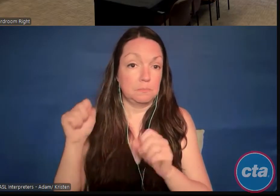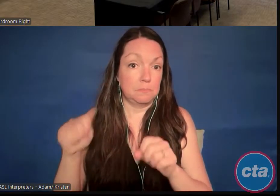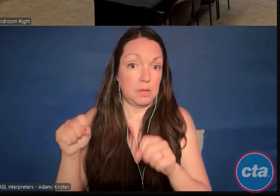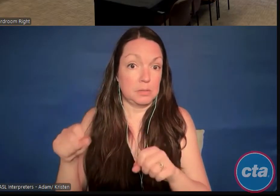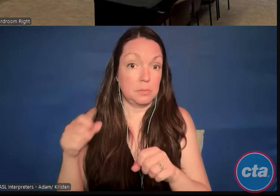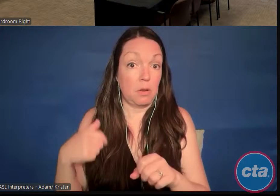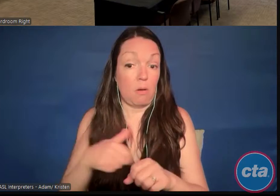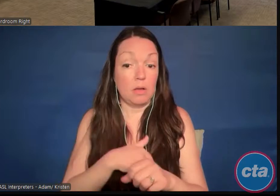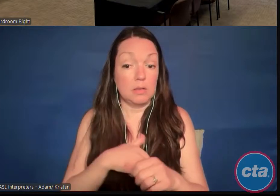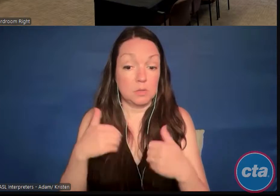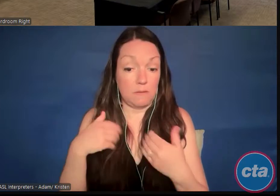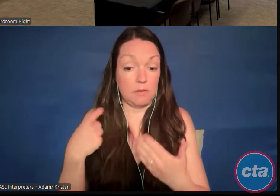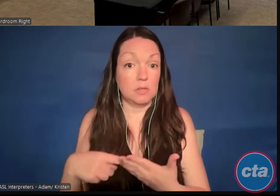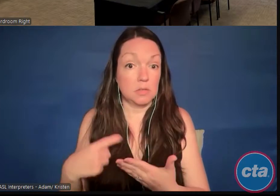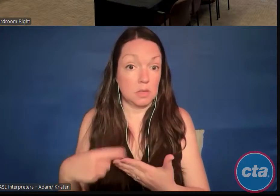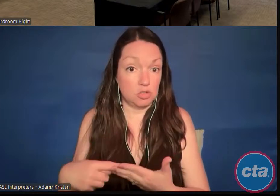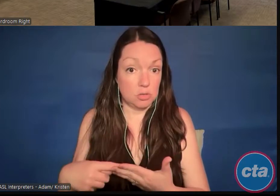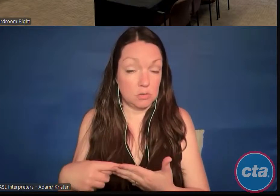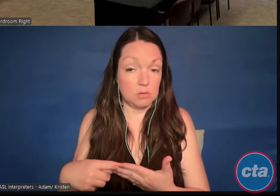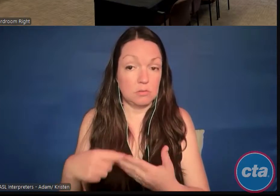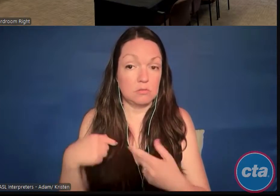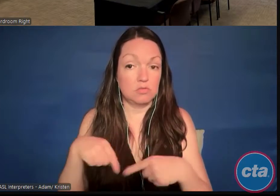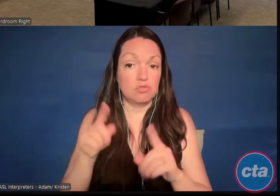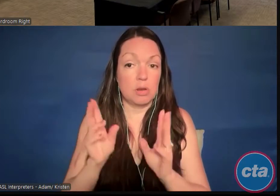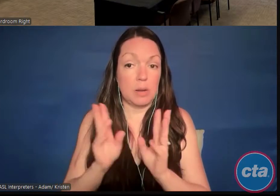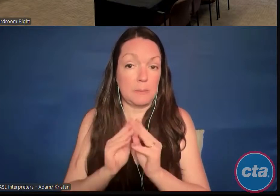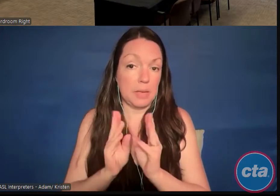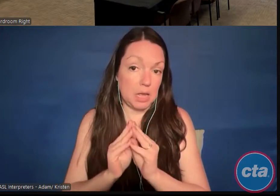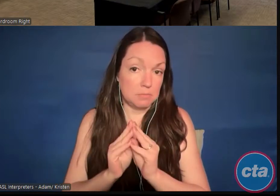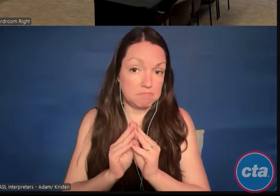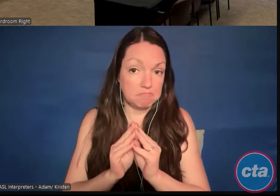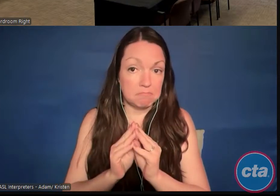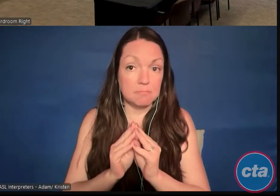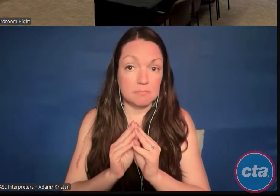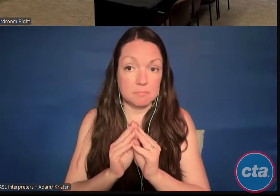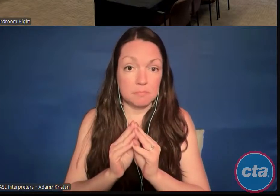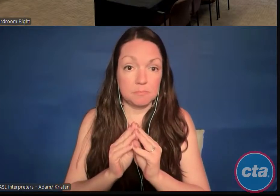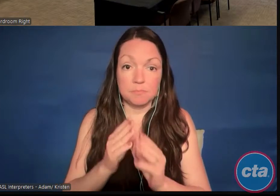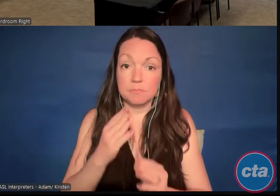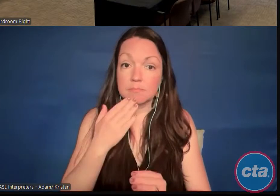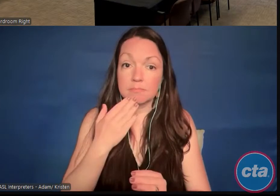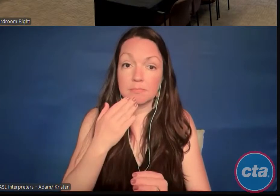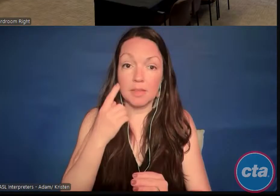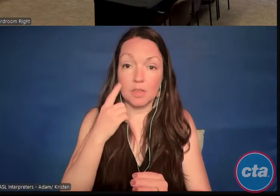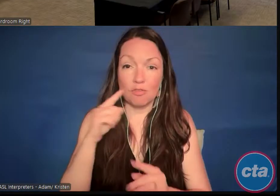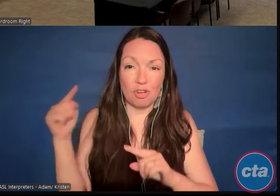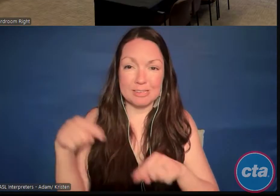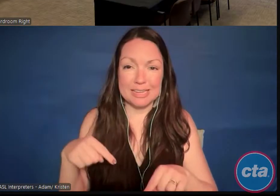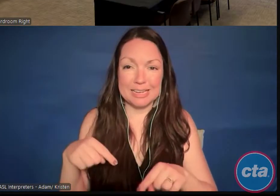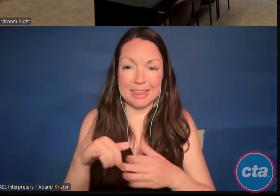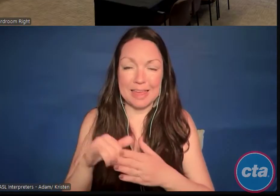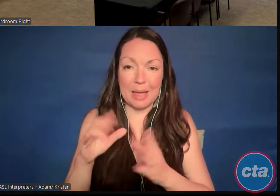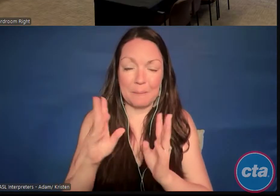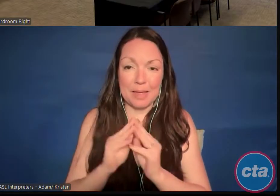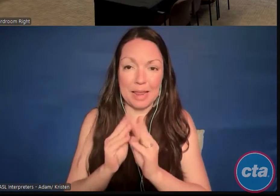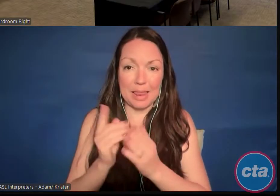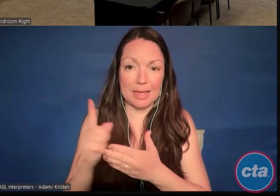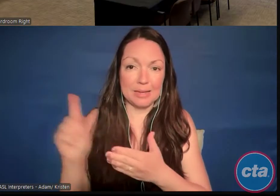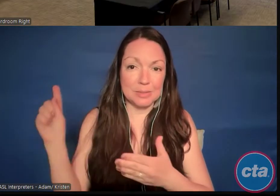us to have a discussion about it in a meeting. Thank you for attending that